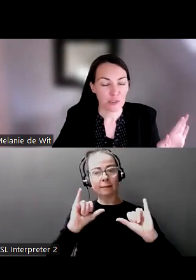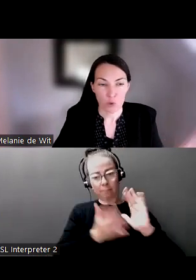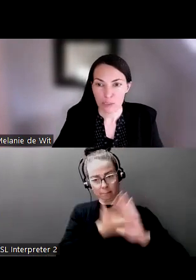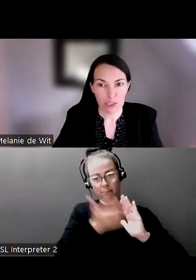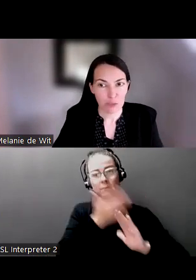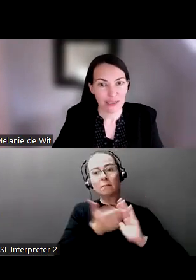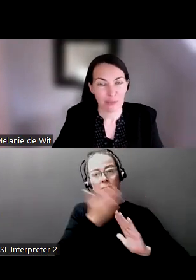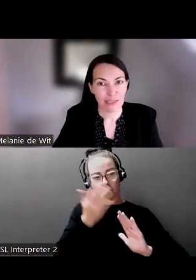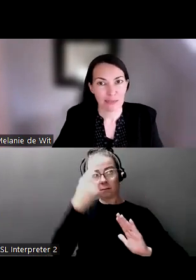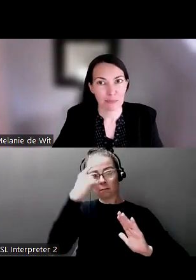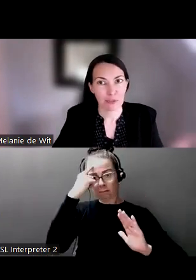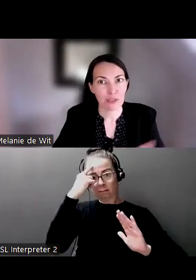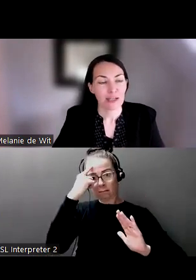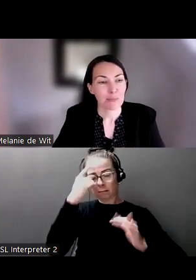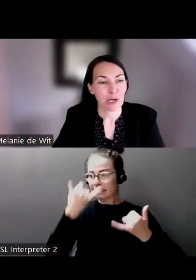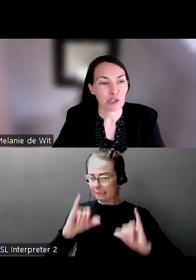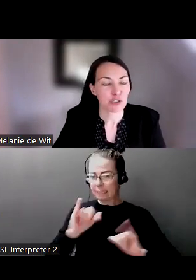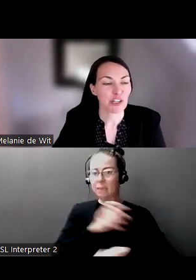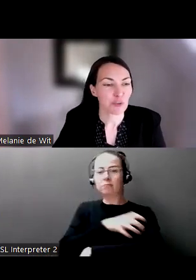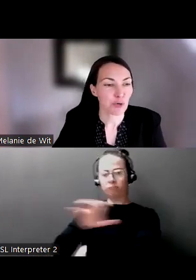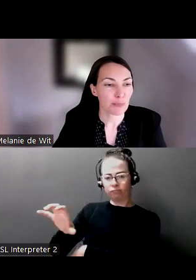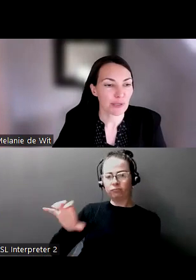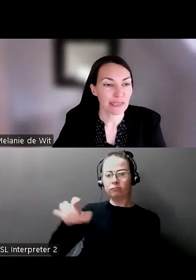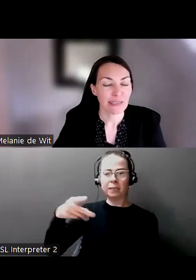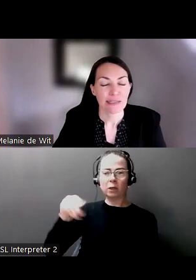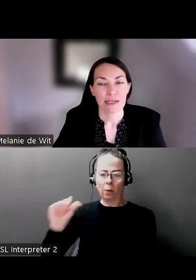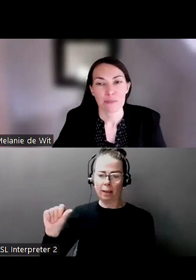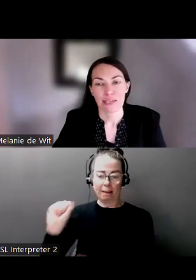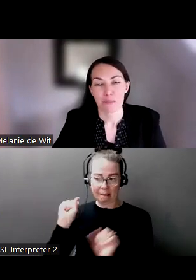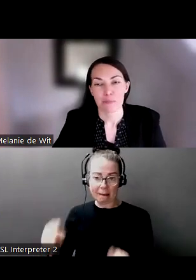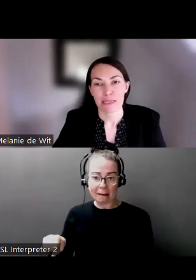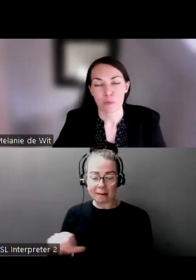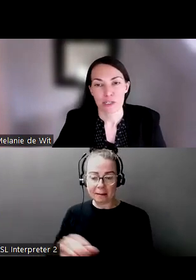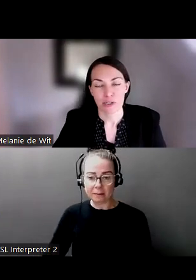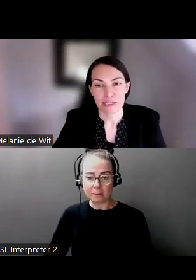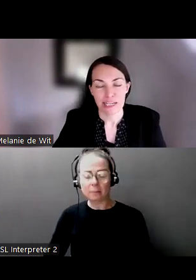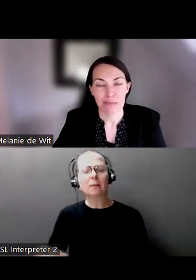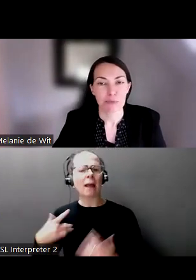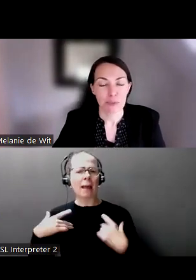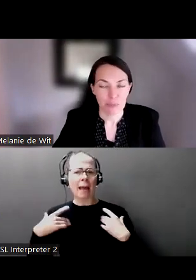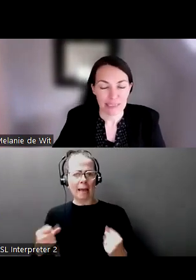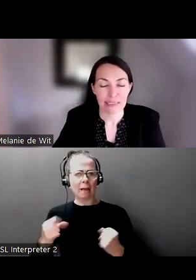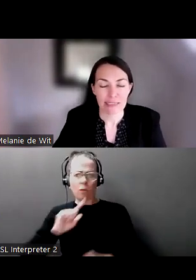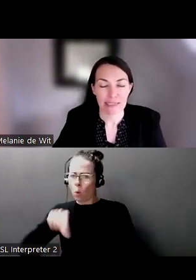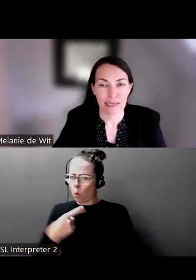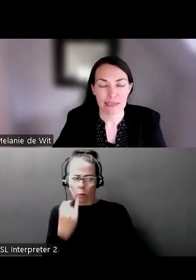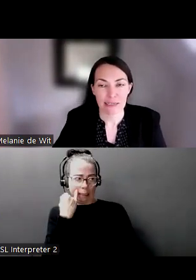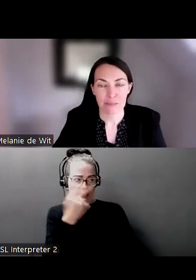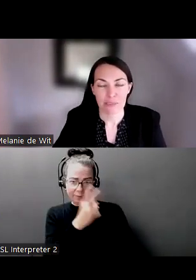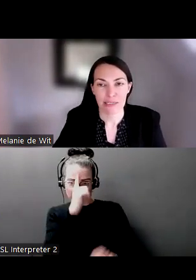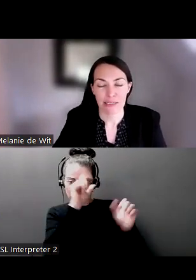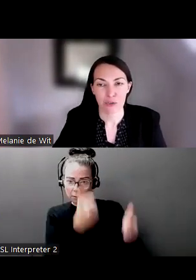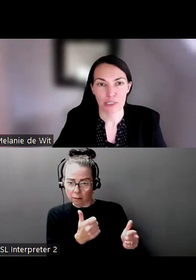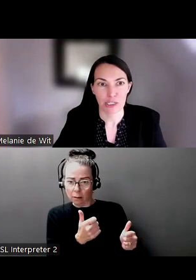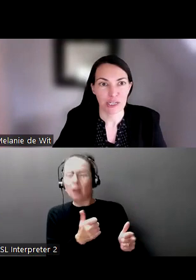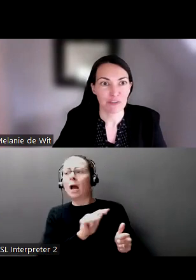is only when you become incapable. A power of attorney for property can be when you're incapable, but it can